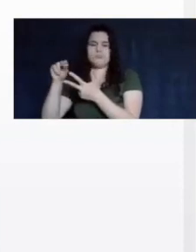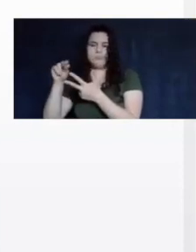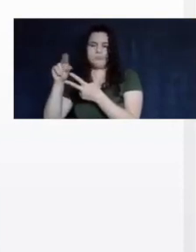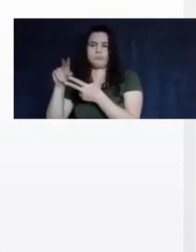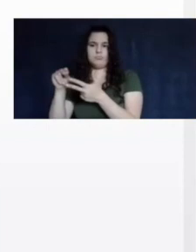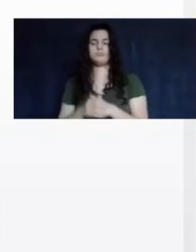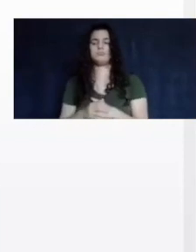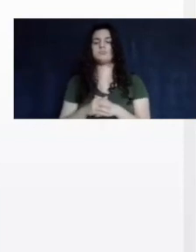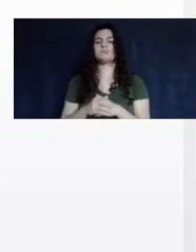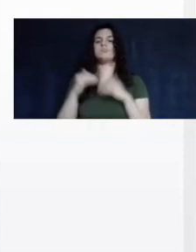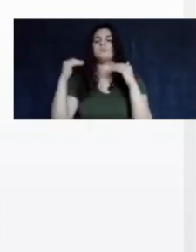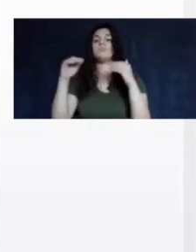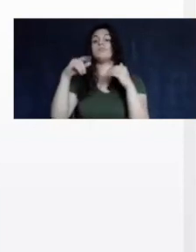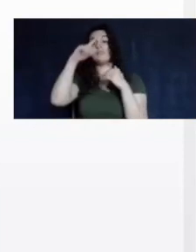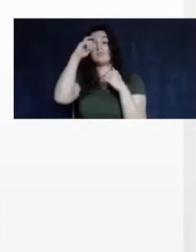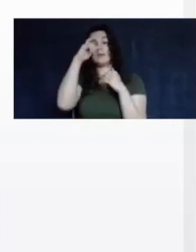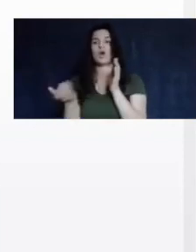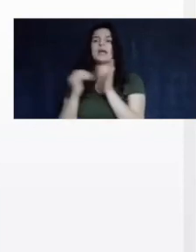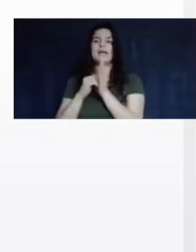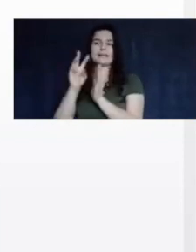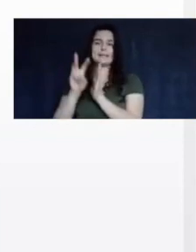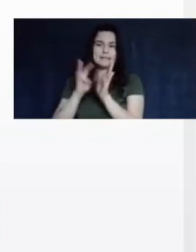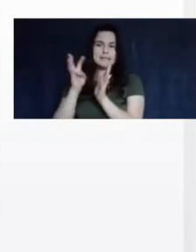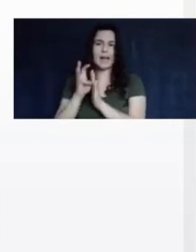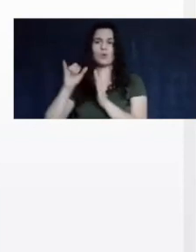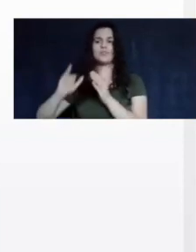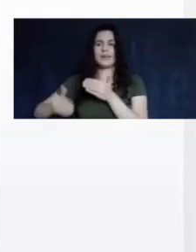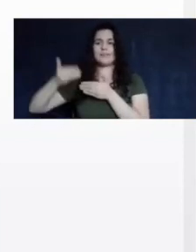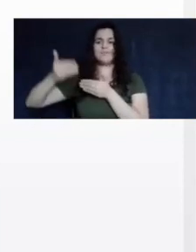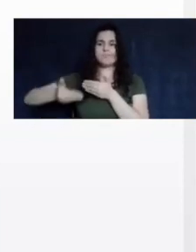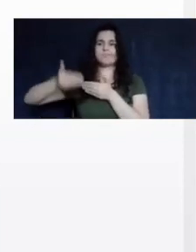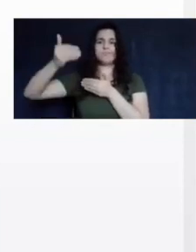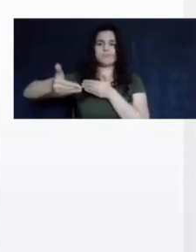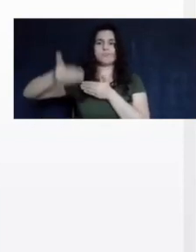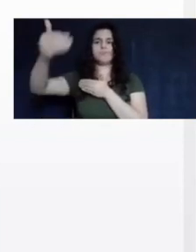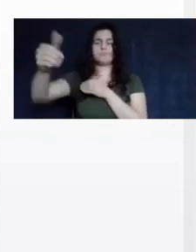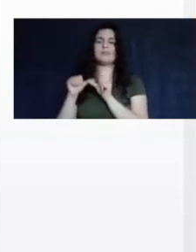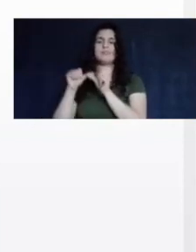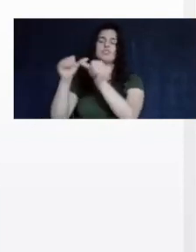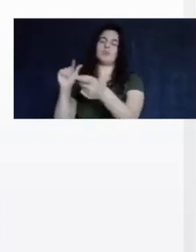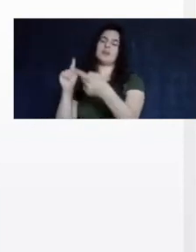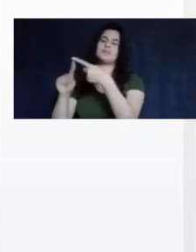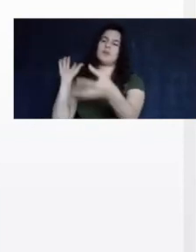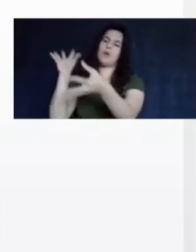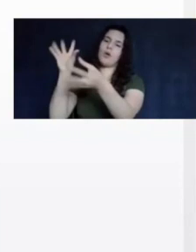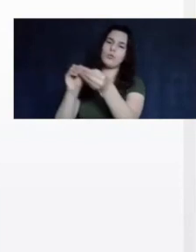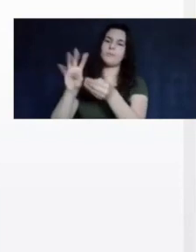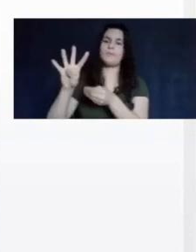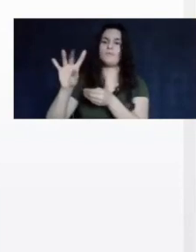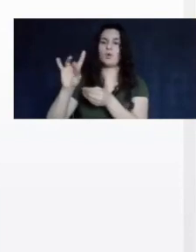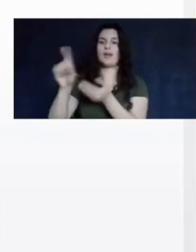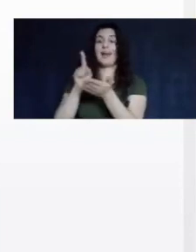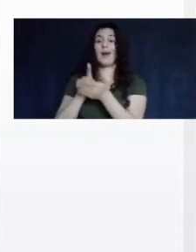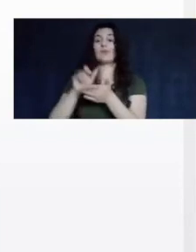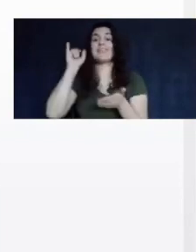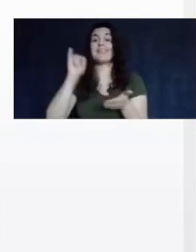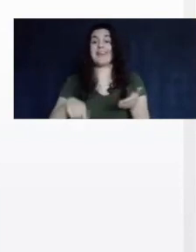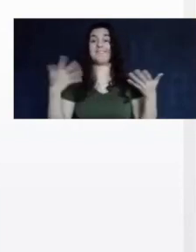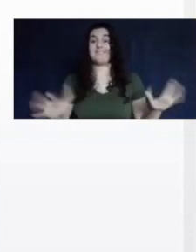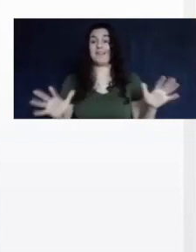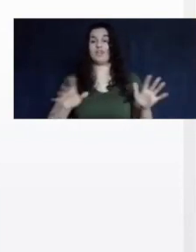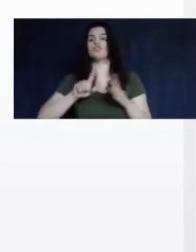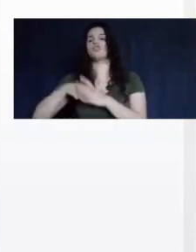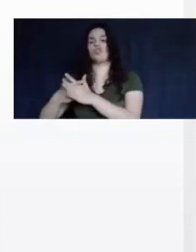forward in that manner until you reach the 48 hours, and then you enter into dissertation. It's